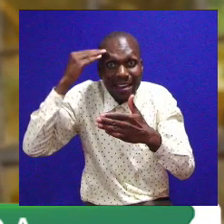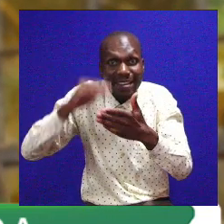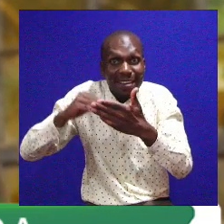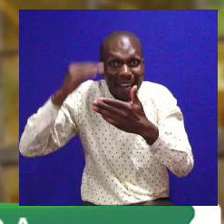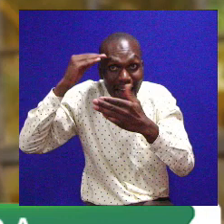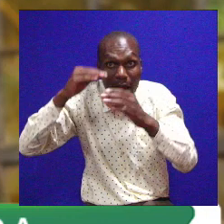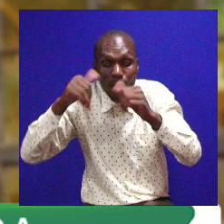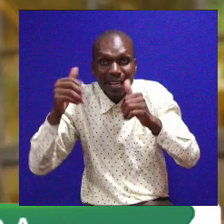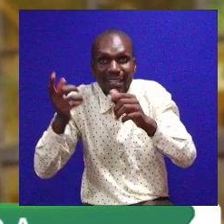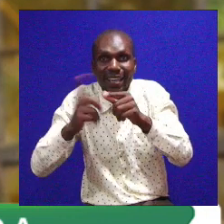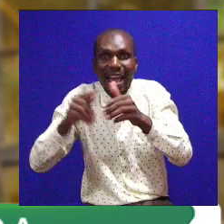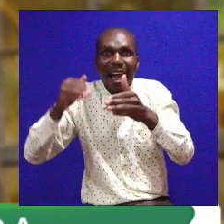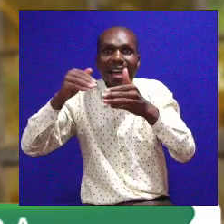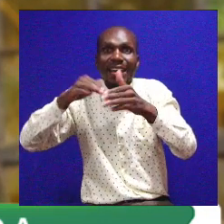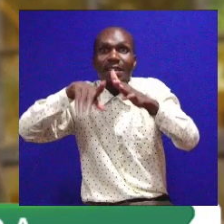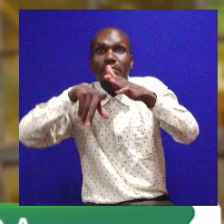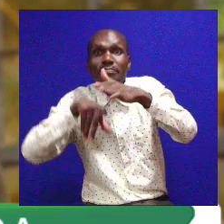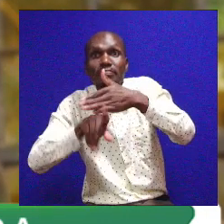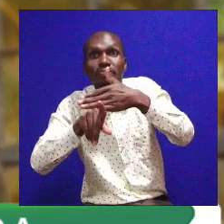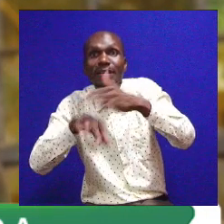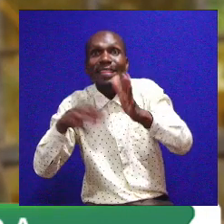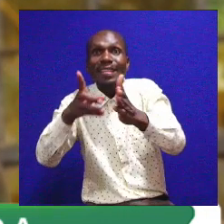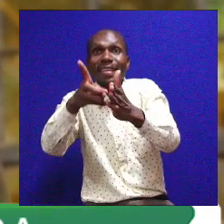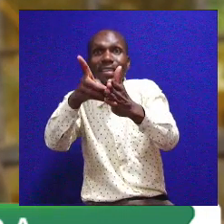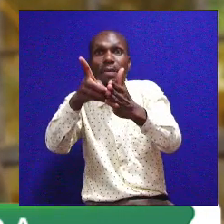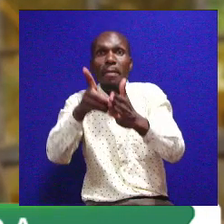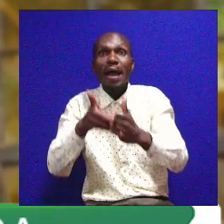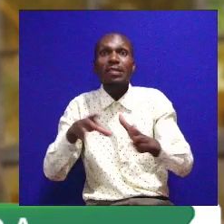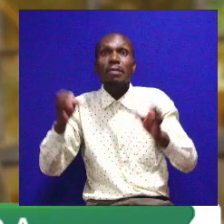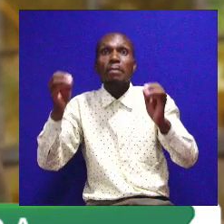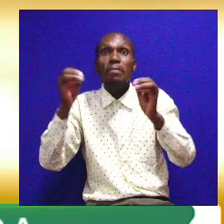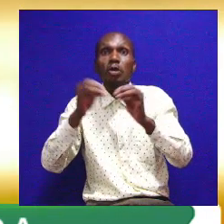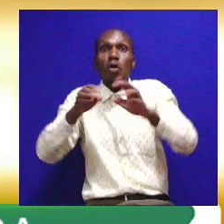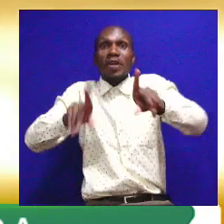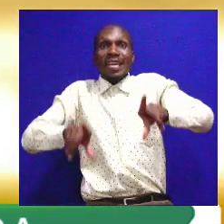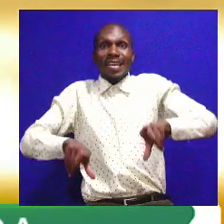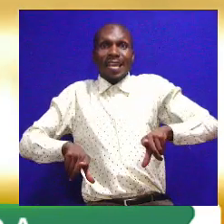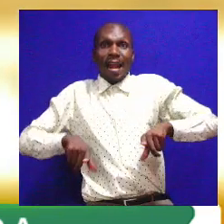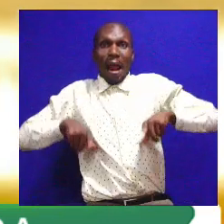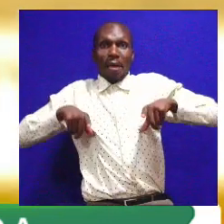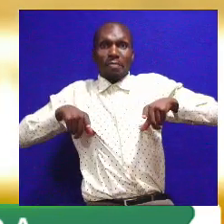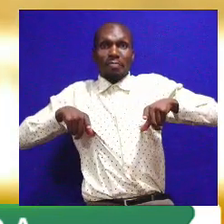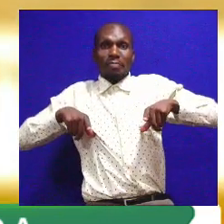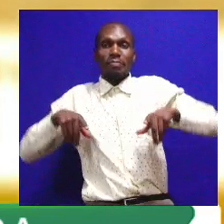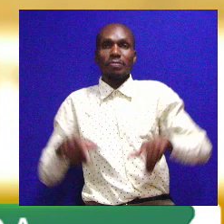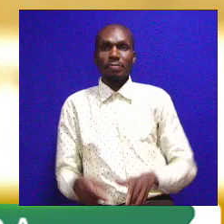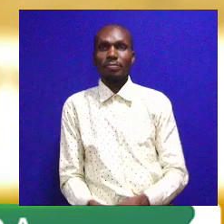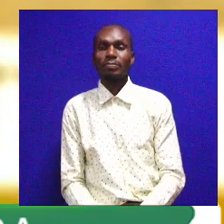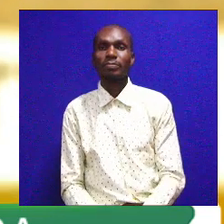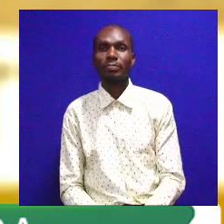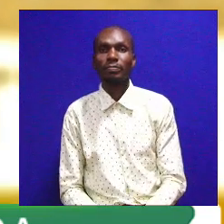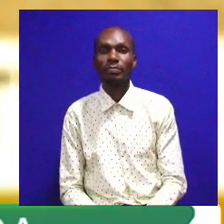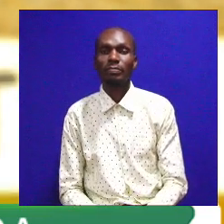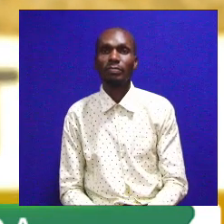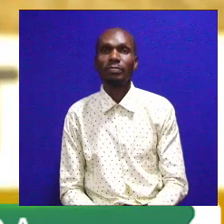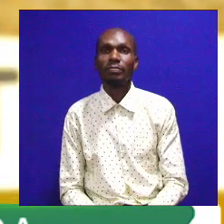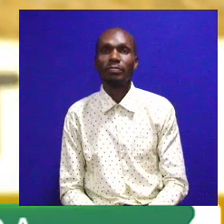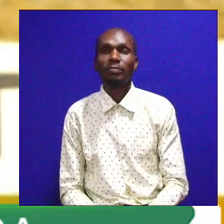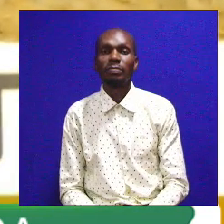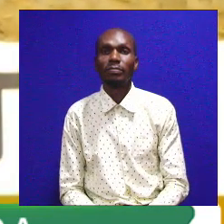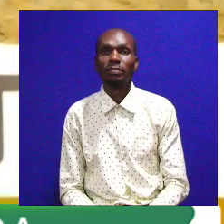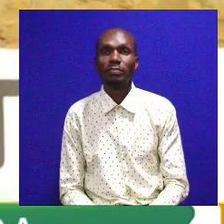kyabo nabo igo bachiko ikirania okugani kwabo ase obugima Ginko reporter ya Ndizi TV kuru ase abisi